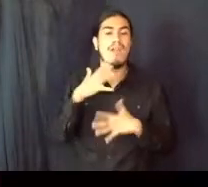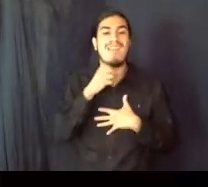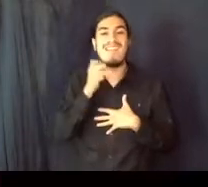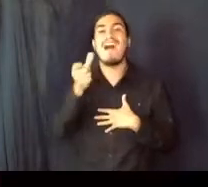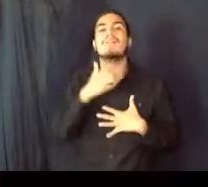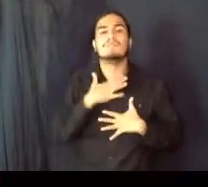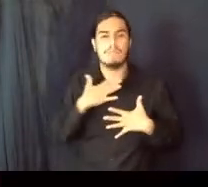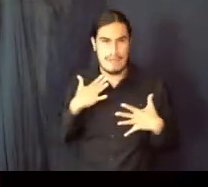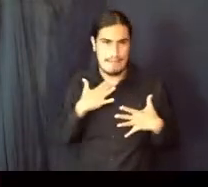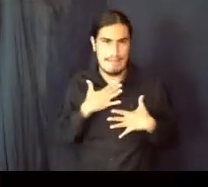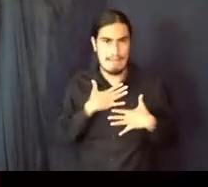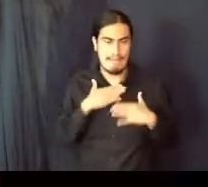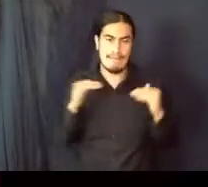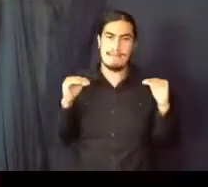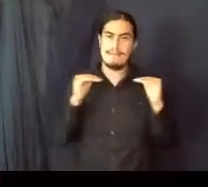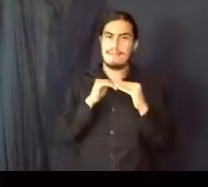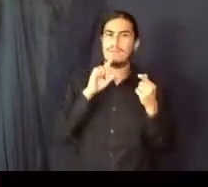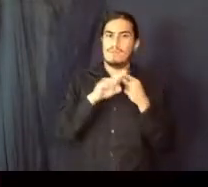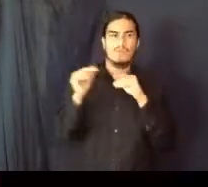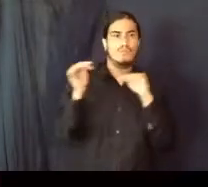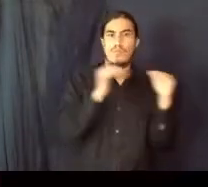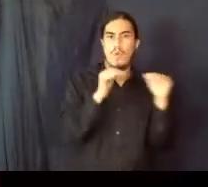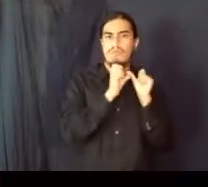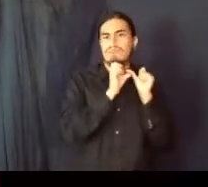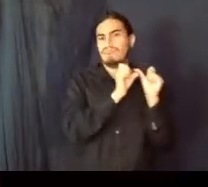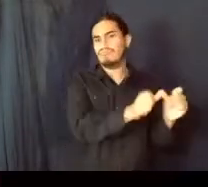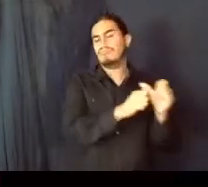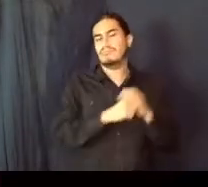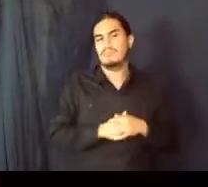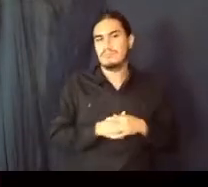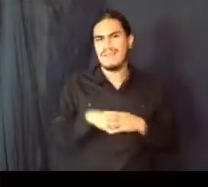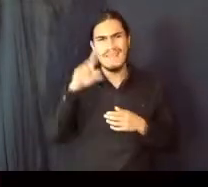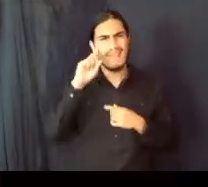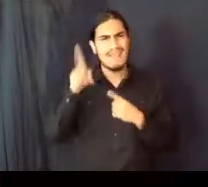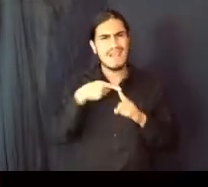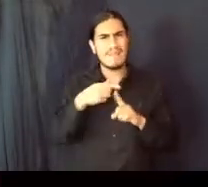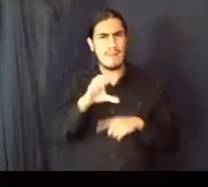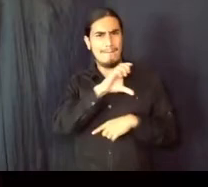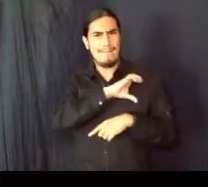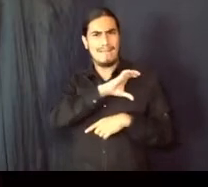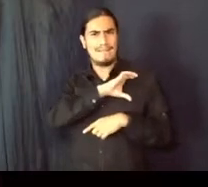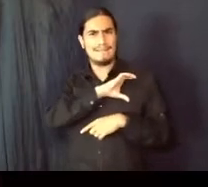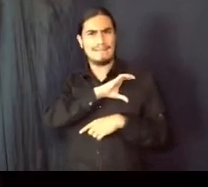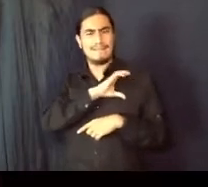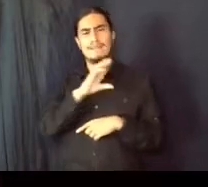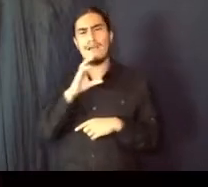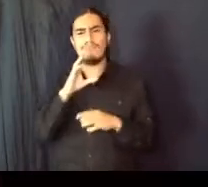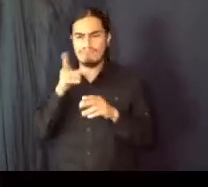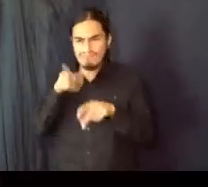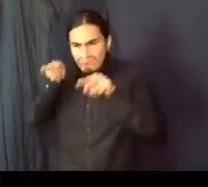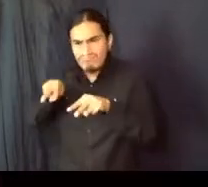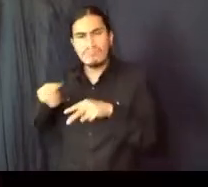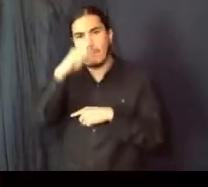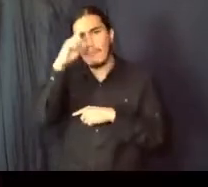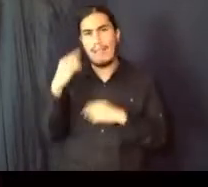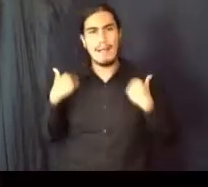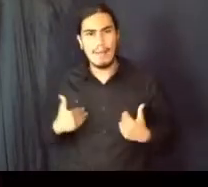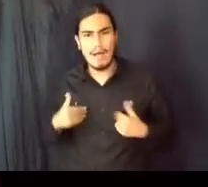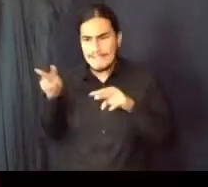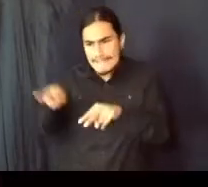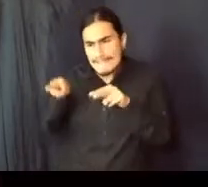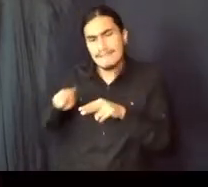war. Think of the policing of Black bodies in the Black Mediterranean, an archive and perspective that speaks